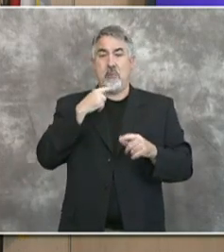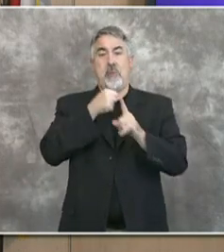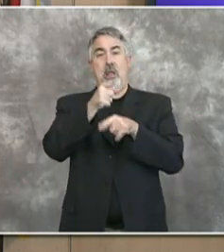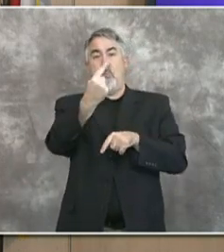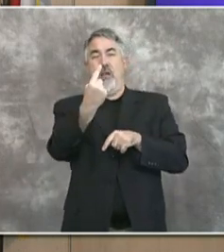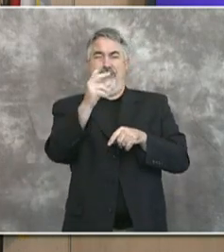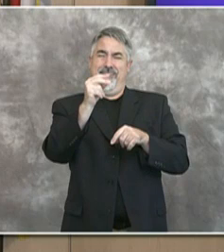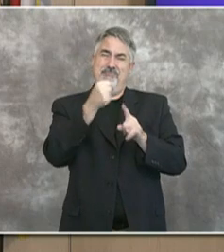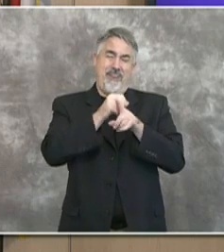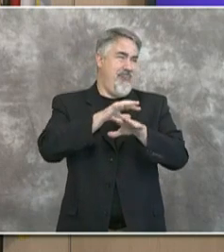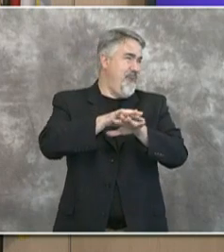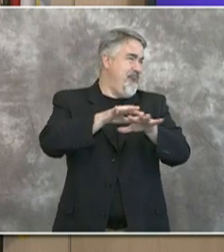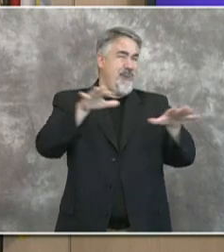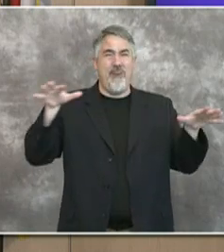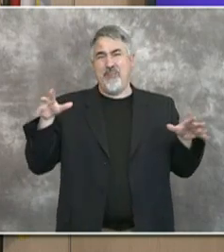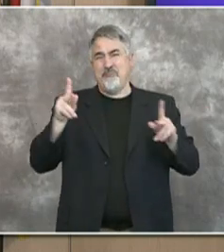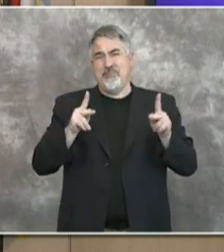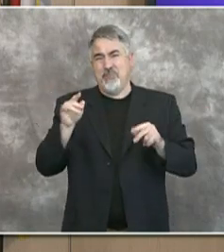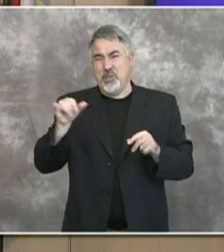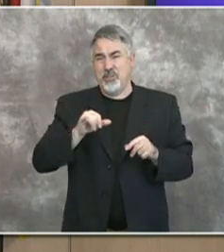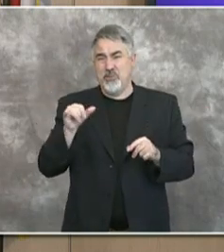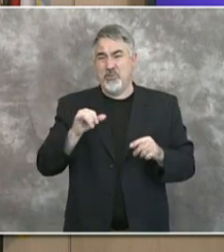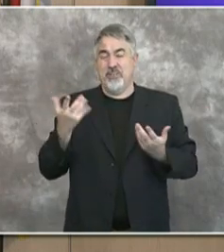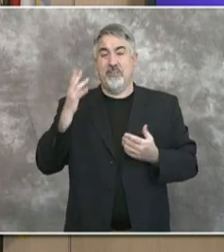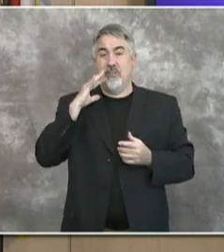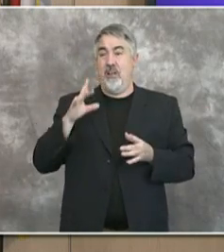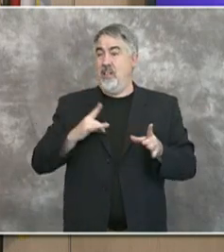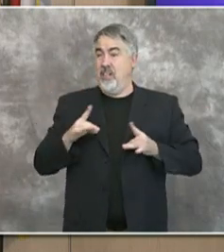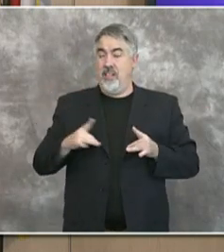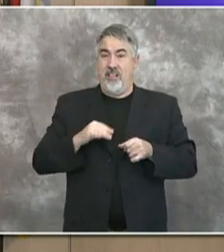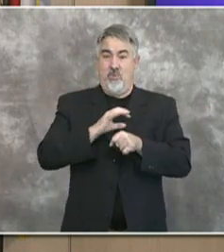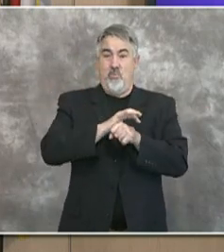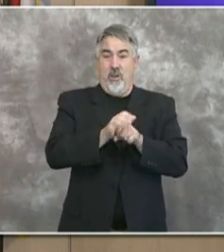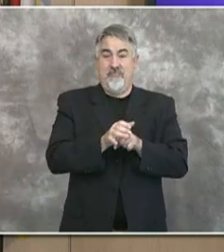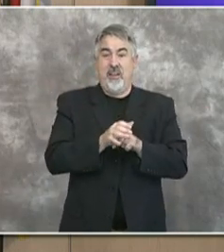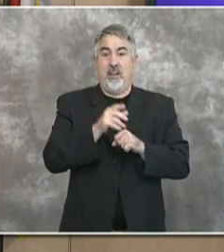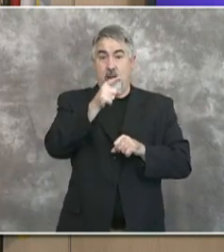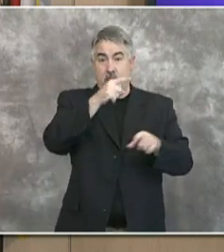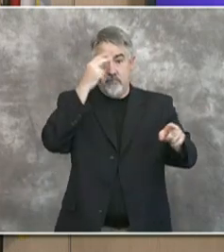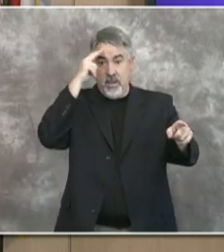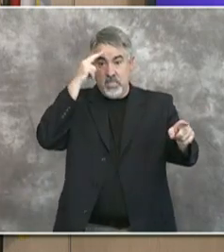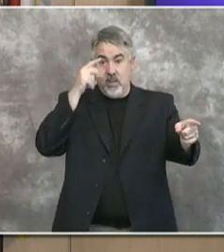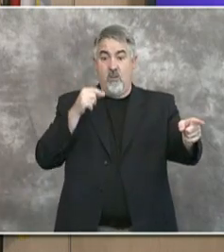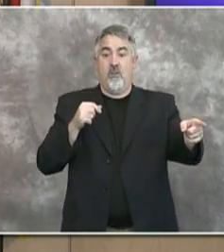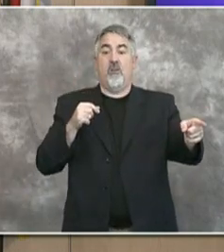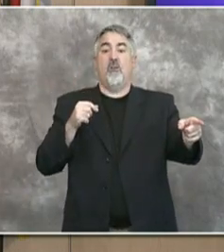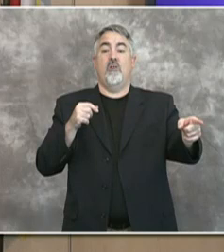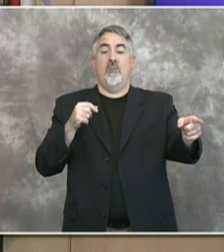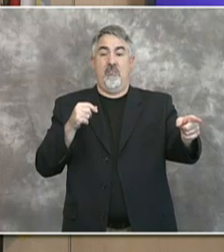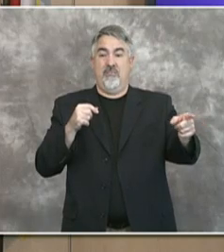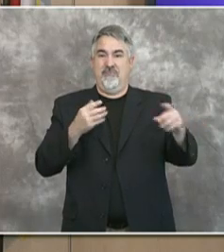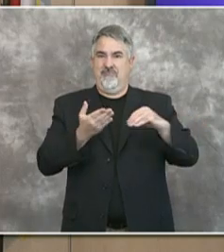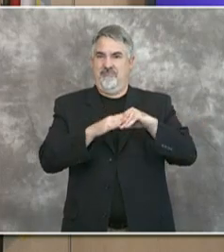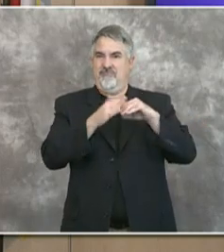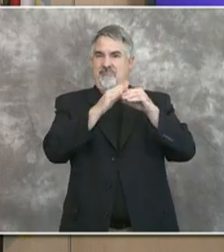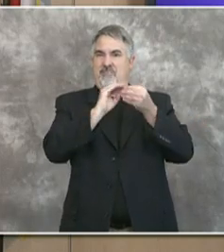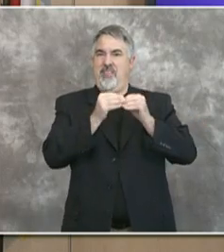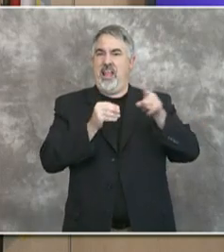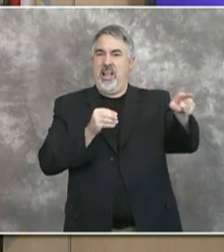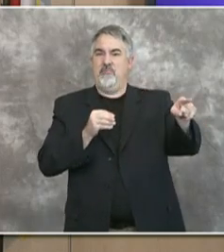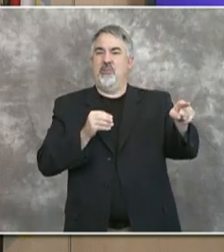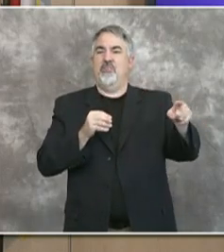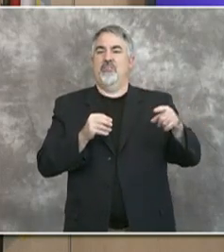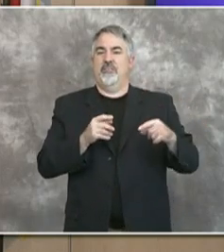particular concern is the high number of cases with our neighbor in Mexico and their potential impact to residents of South County and